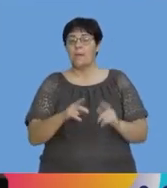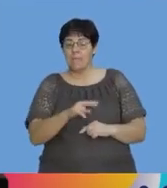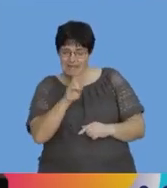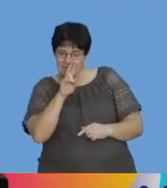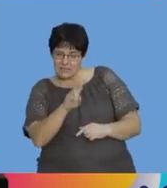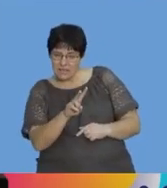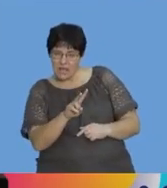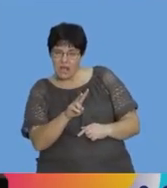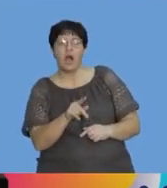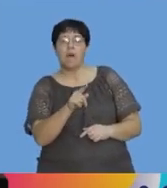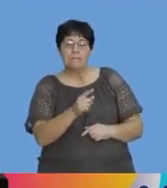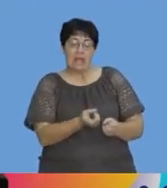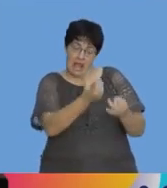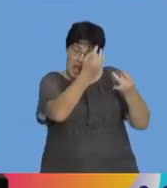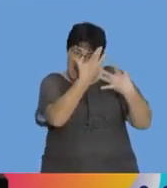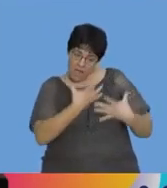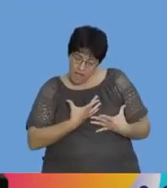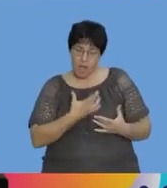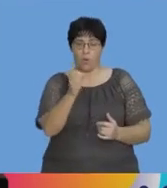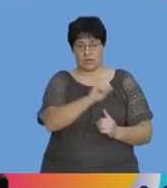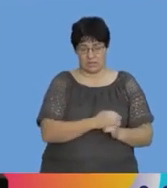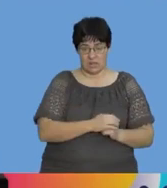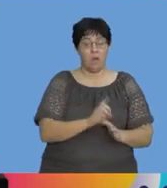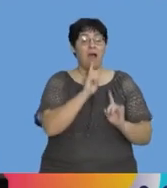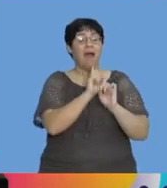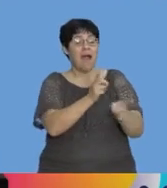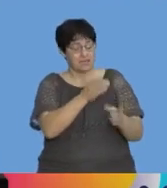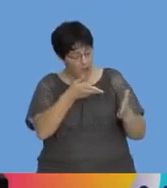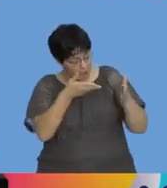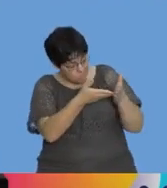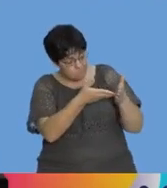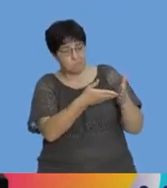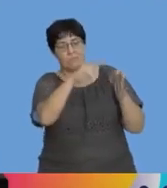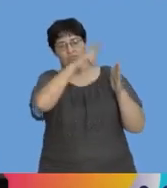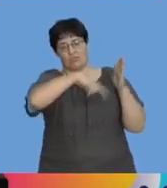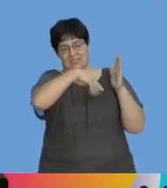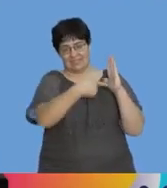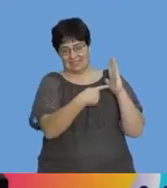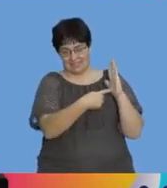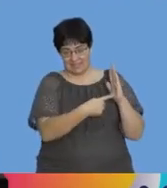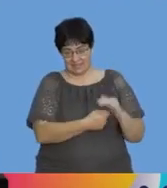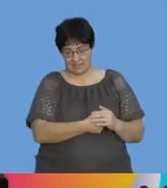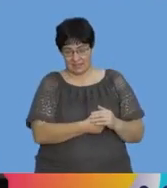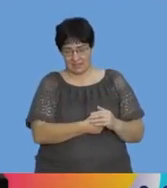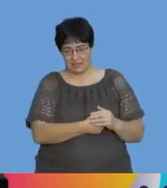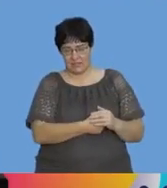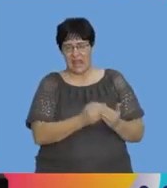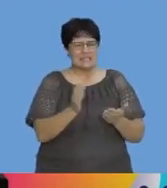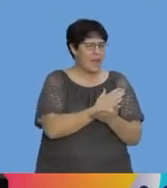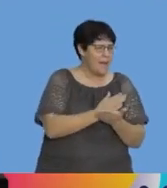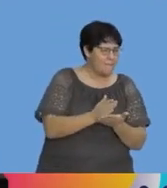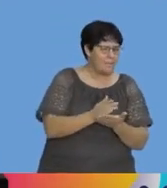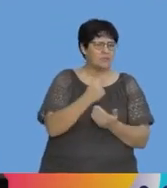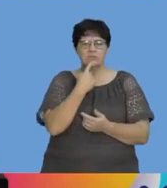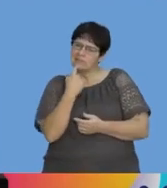to look at what is given to you, because the answers, all right, are going to be in the text. Sometimes you might